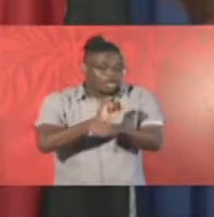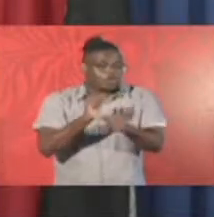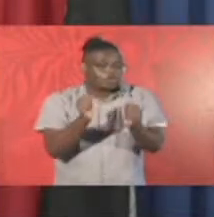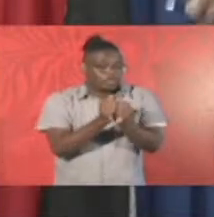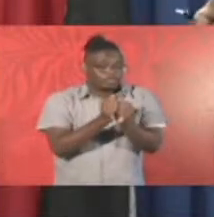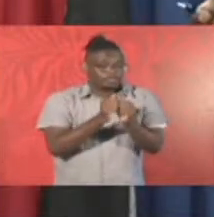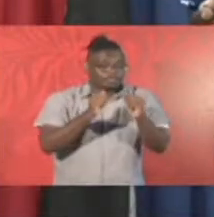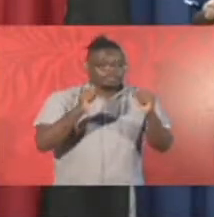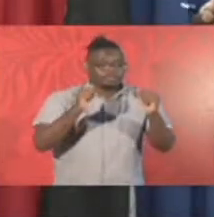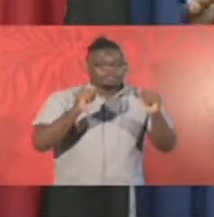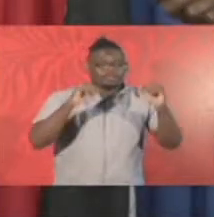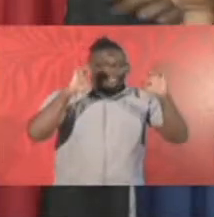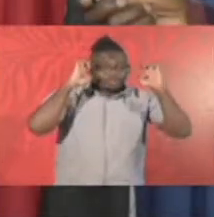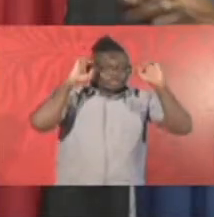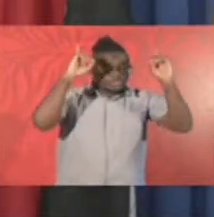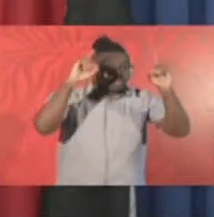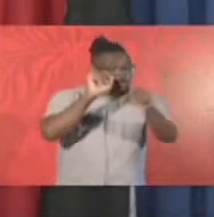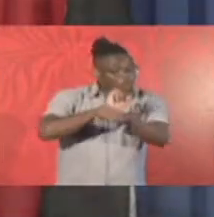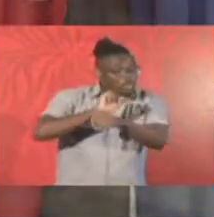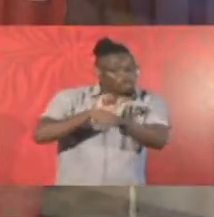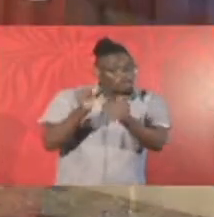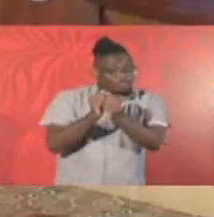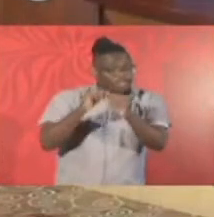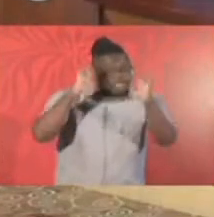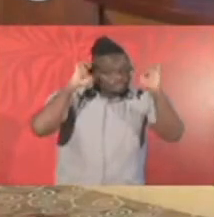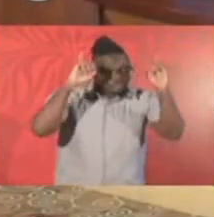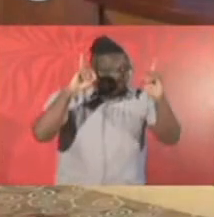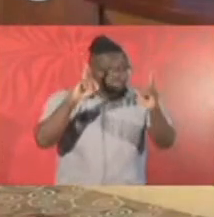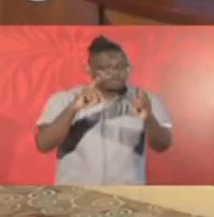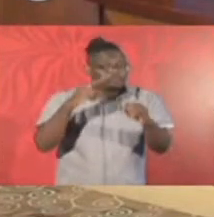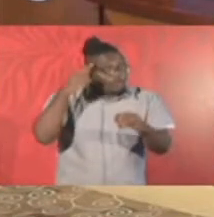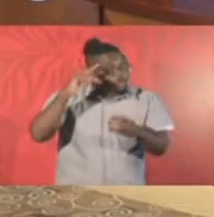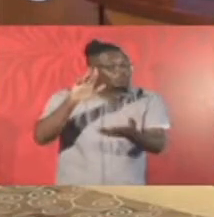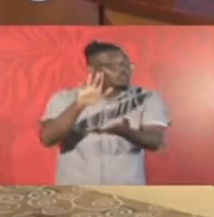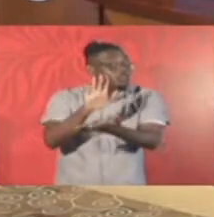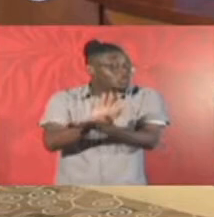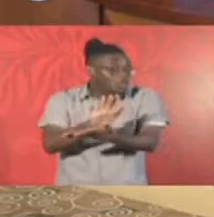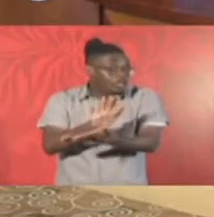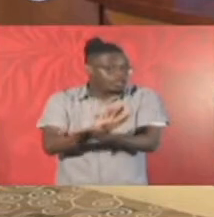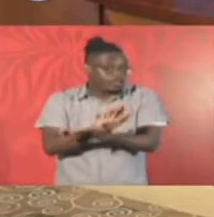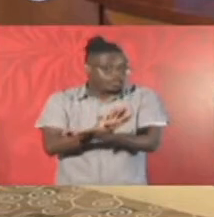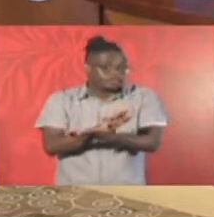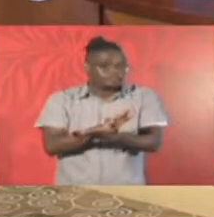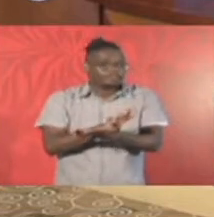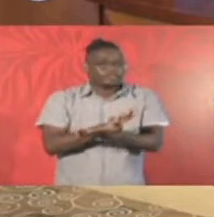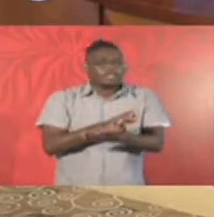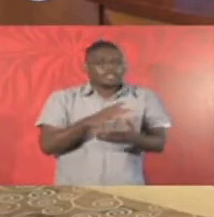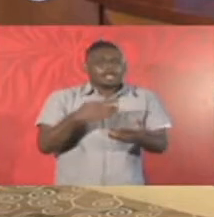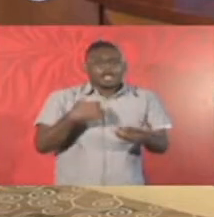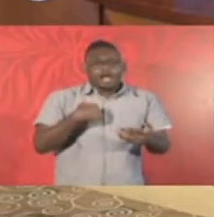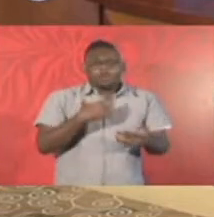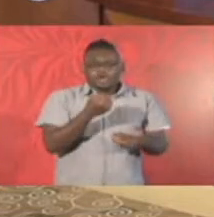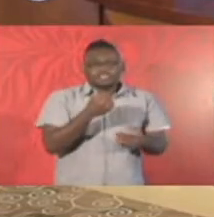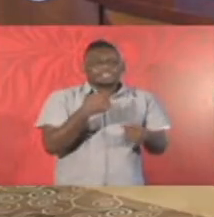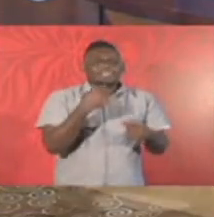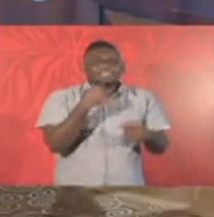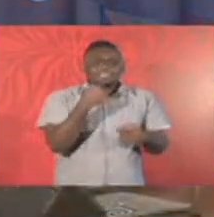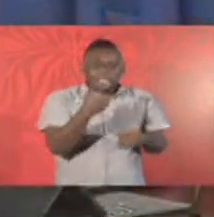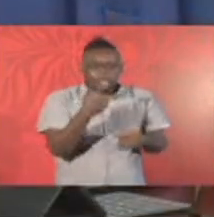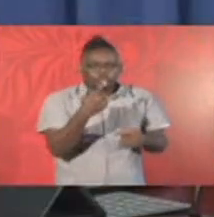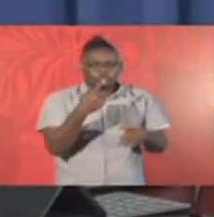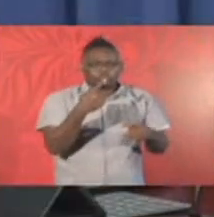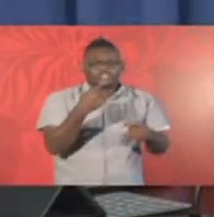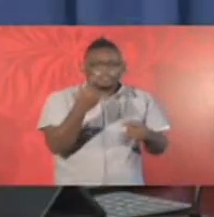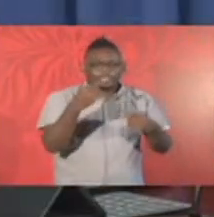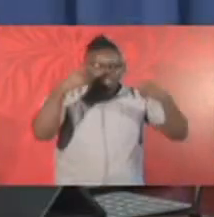to the schools. Could you say something about that, please? Yeah. Thank you. Thank you, Honorable Prime Minister.